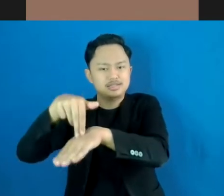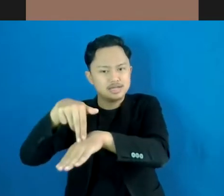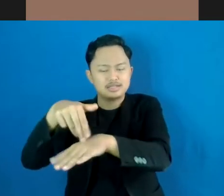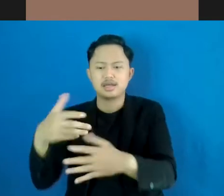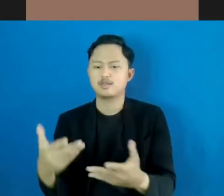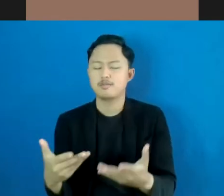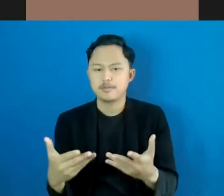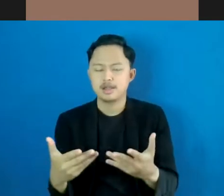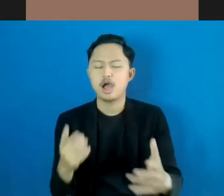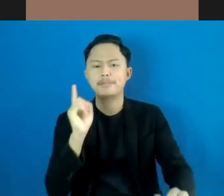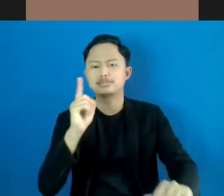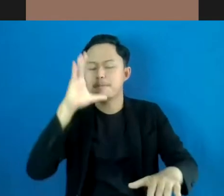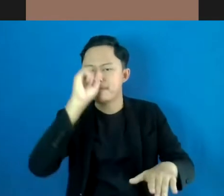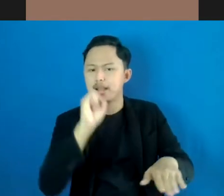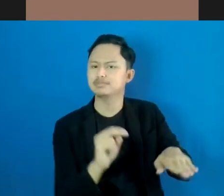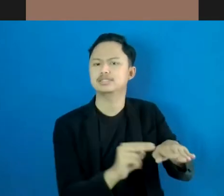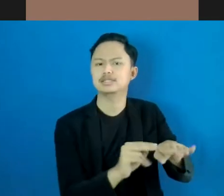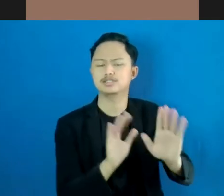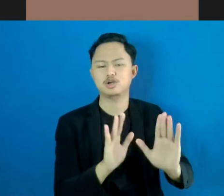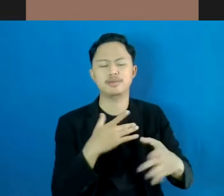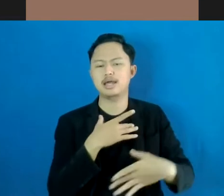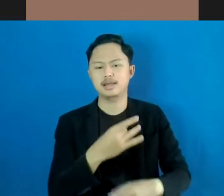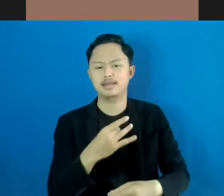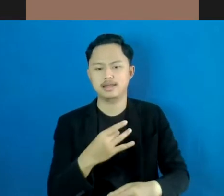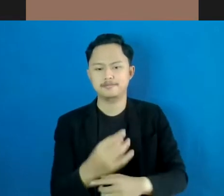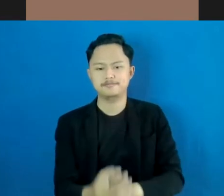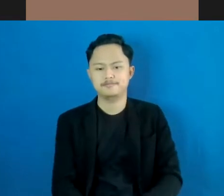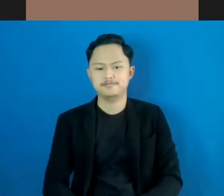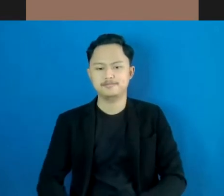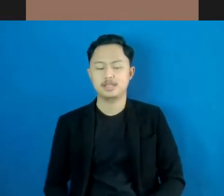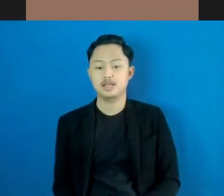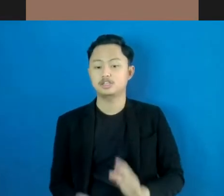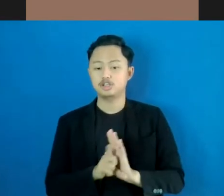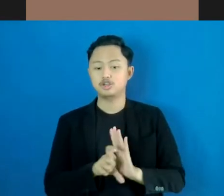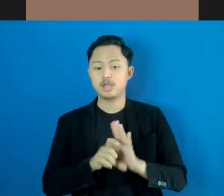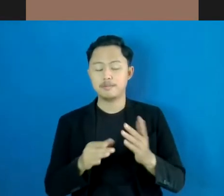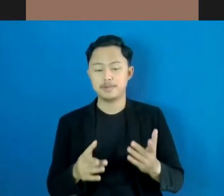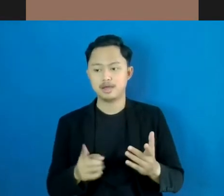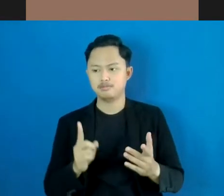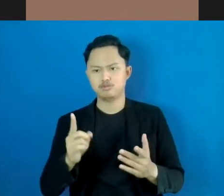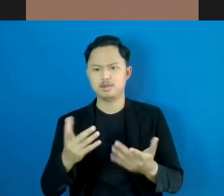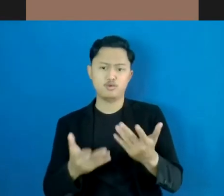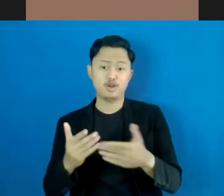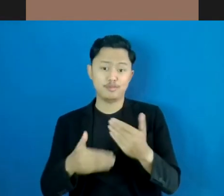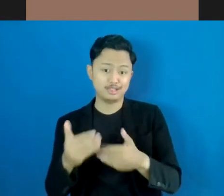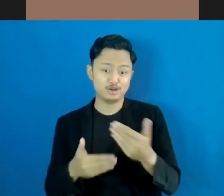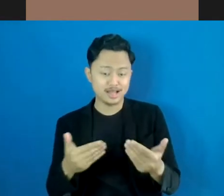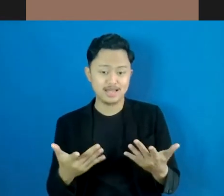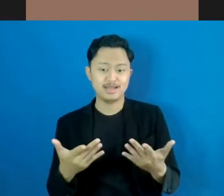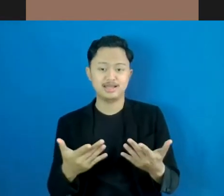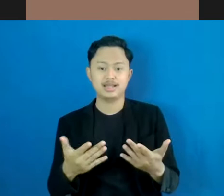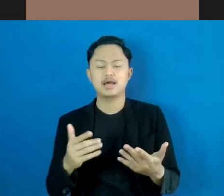I think in our operation in TransJakarta later on, especially for BRT operation, I think we will go for